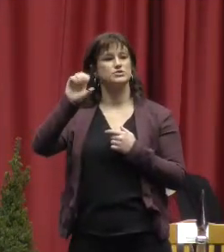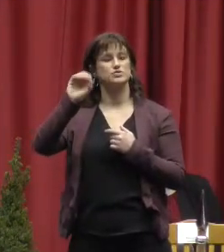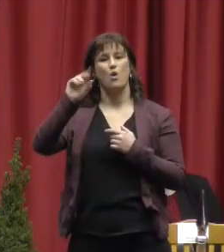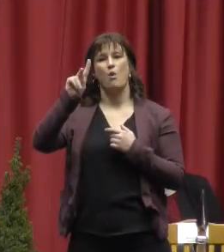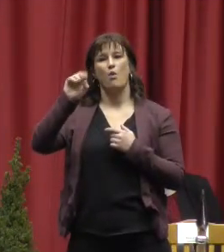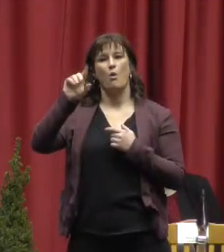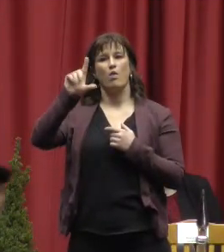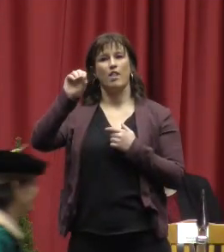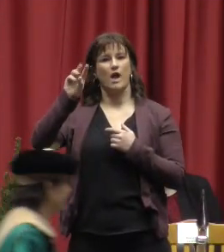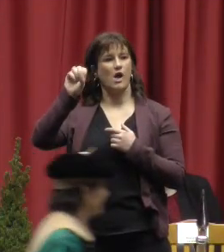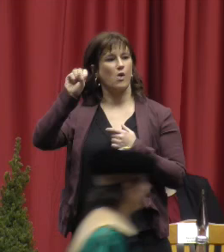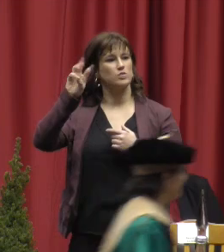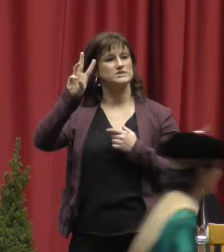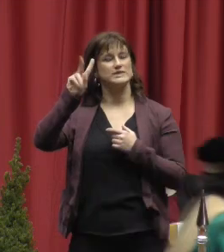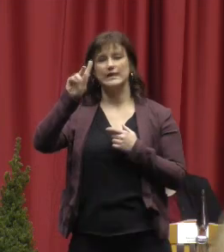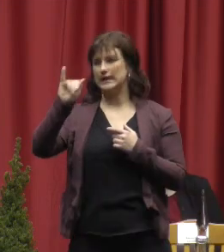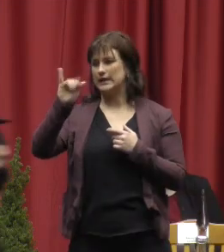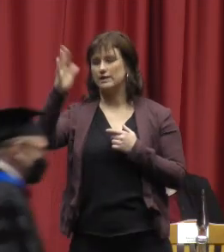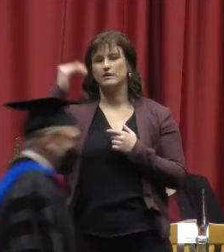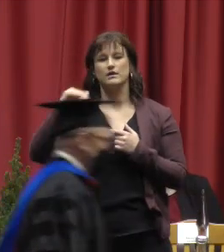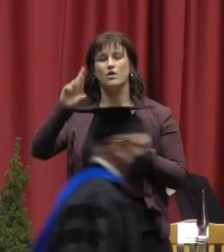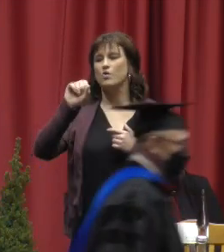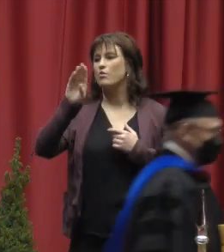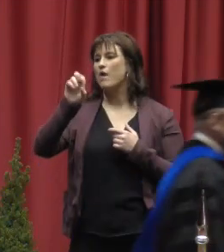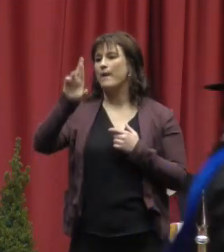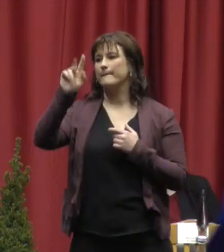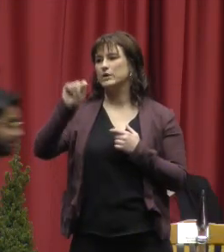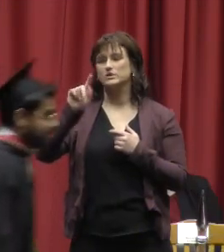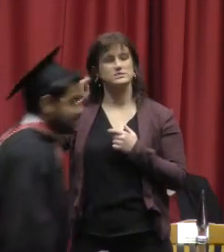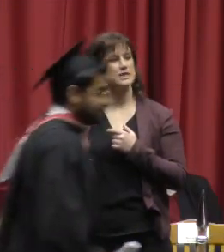Robert Tepper. From the